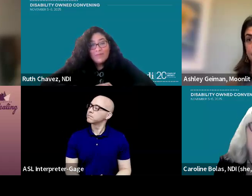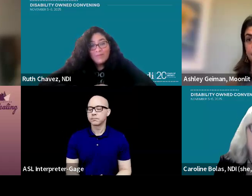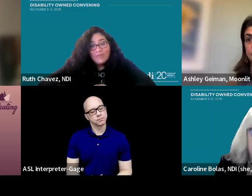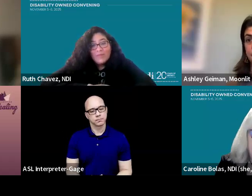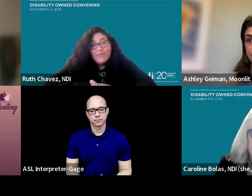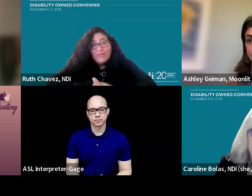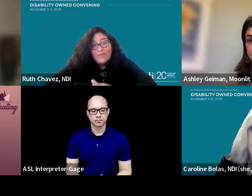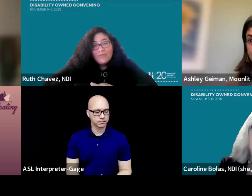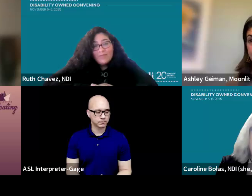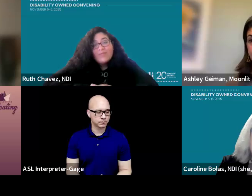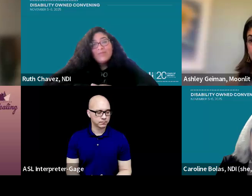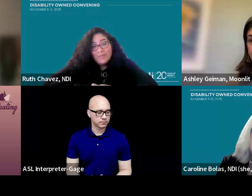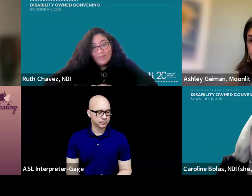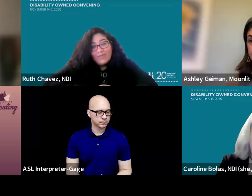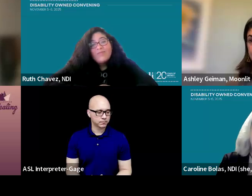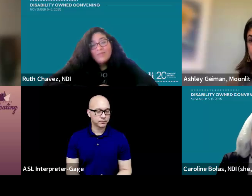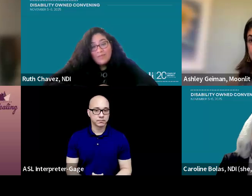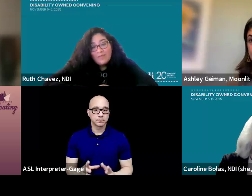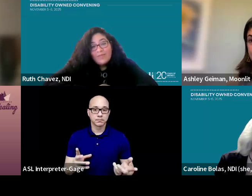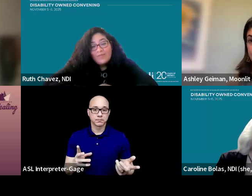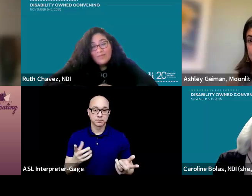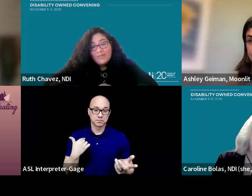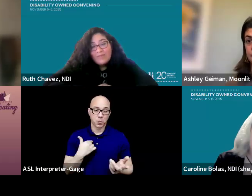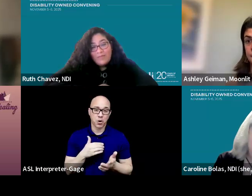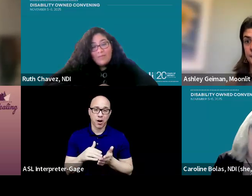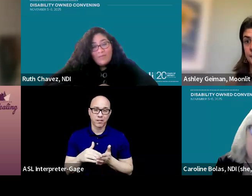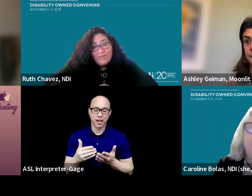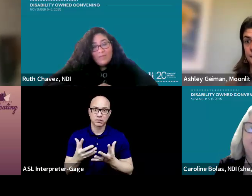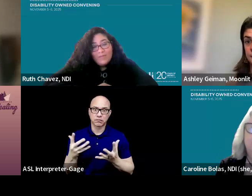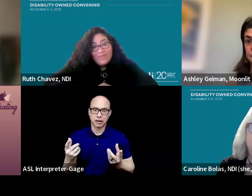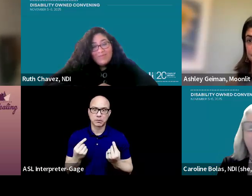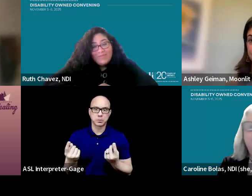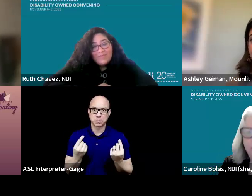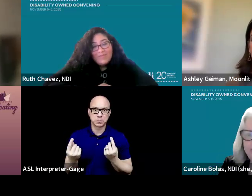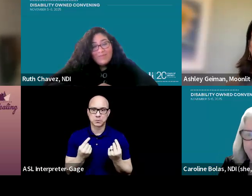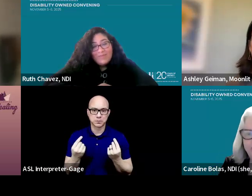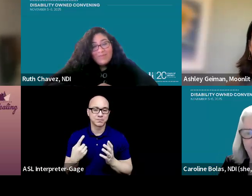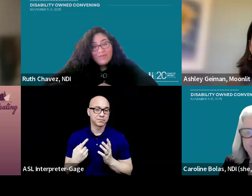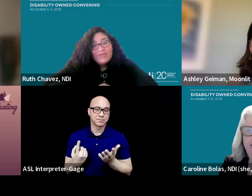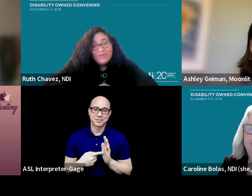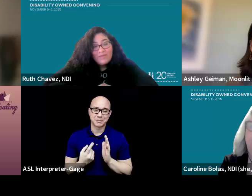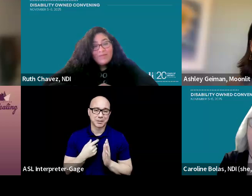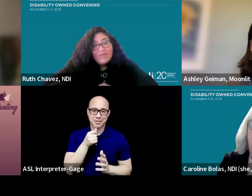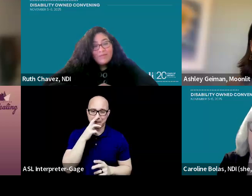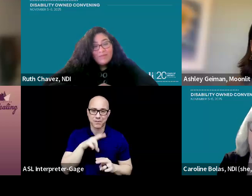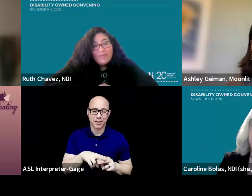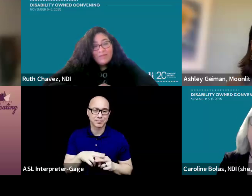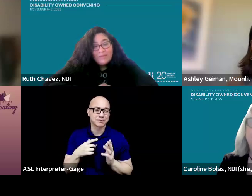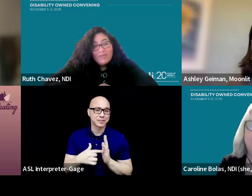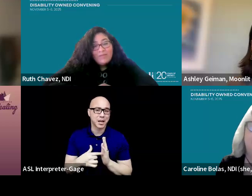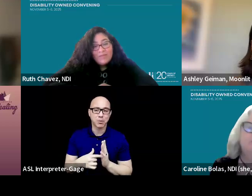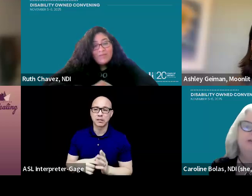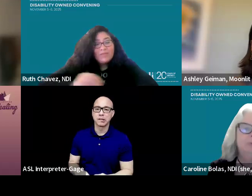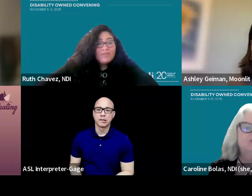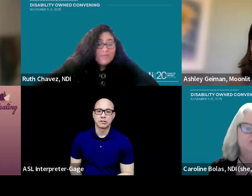When we're being an entrepreneur, we have a lot to do, and sometimes it's not fun. Maybe we are doing cold calling, we're trying to get new clients, or